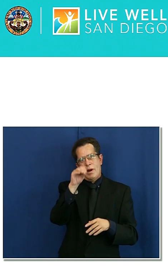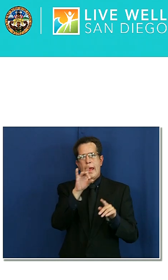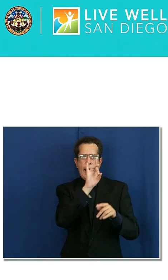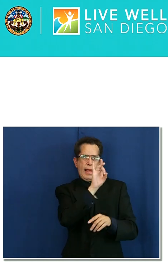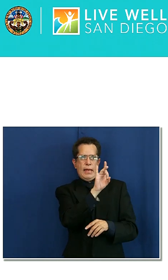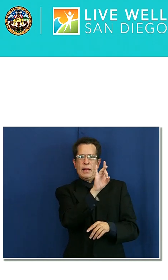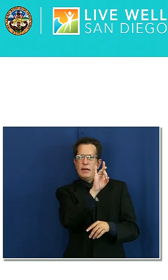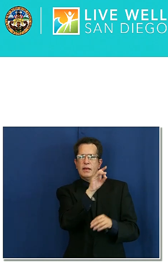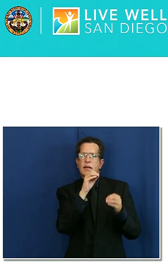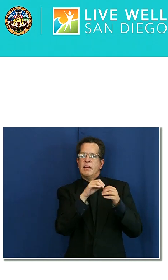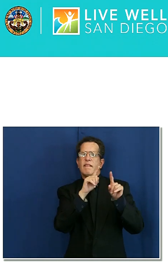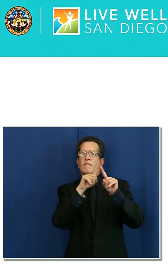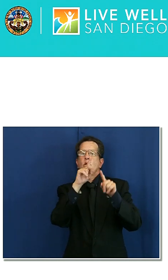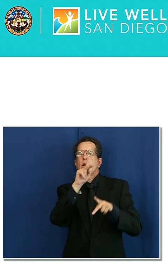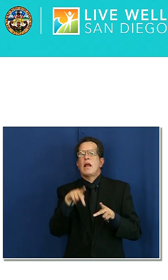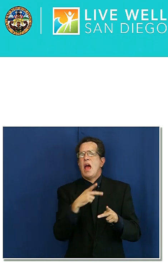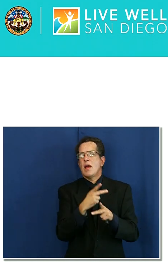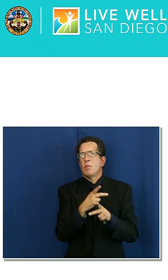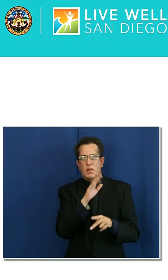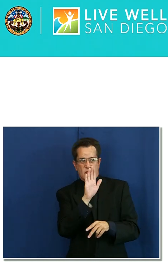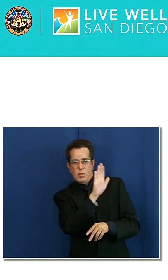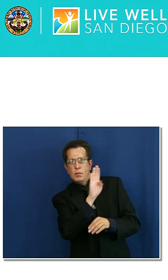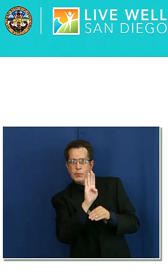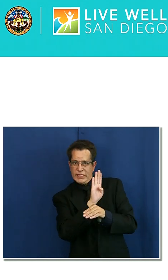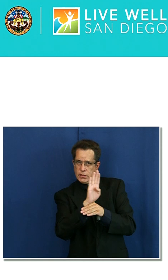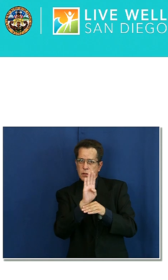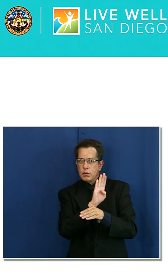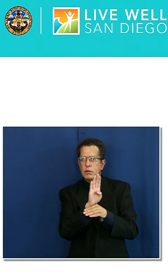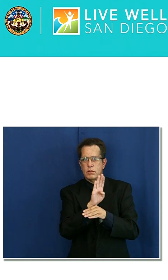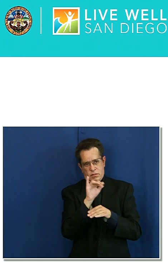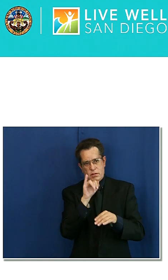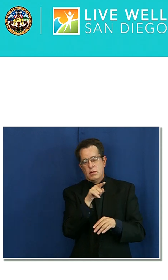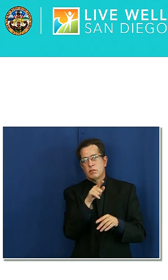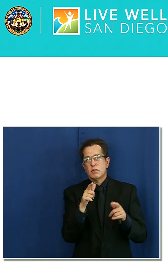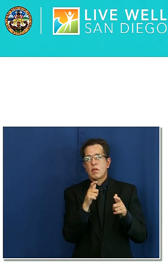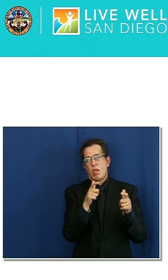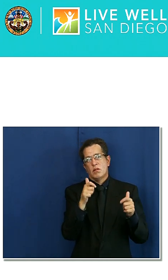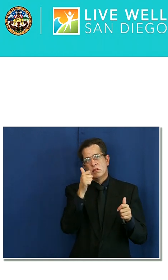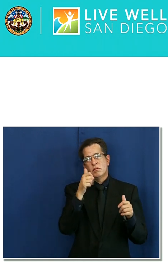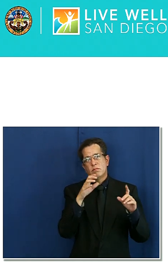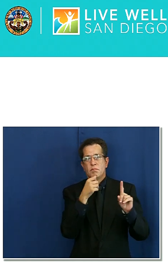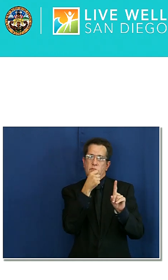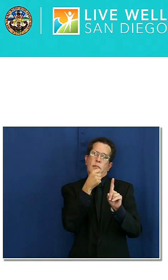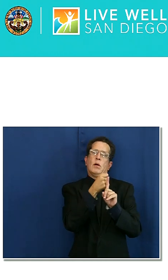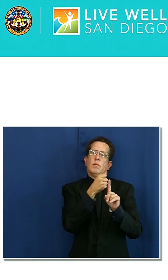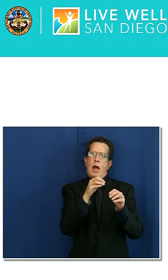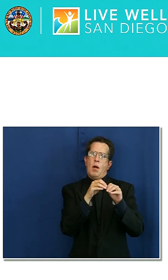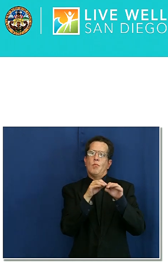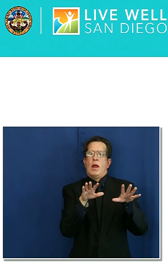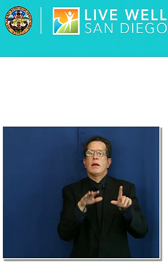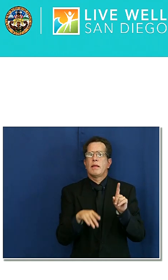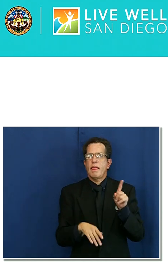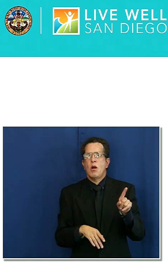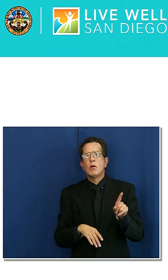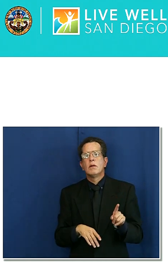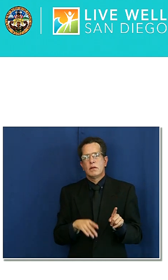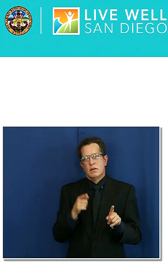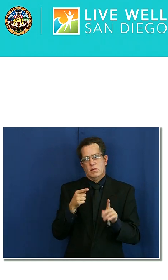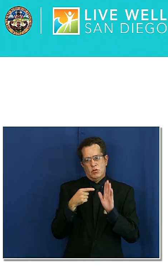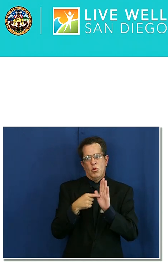occurring in various different types of businesses, representing the largest group of outbreaks for a particular